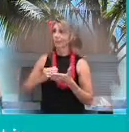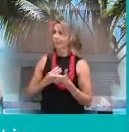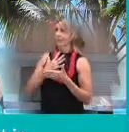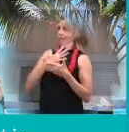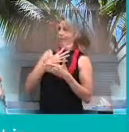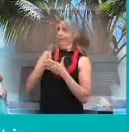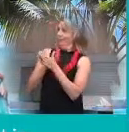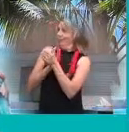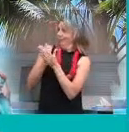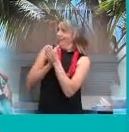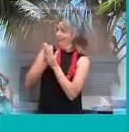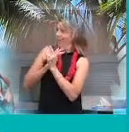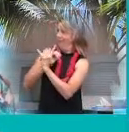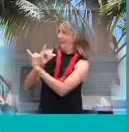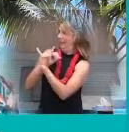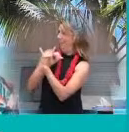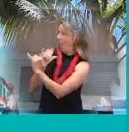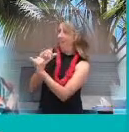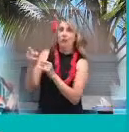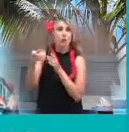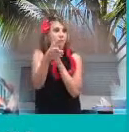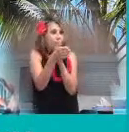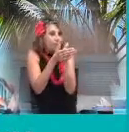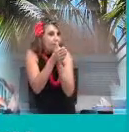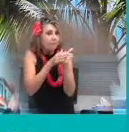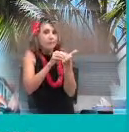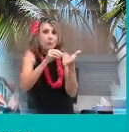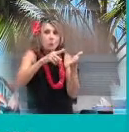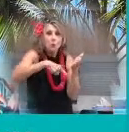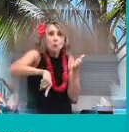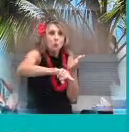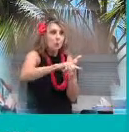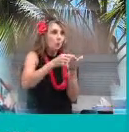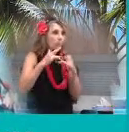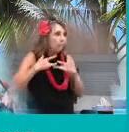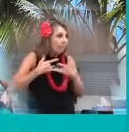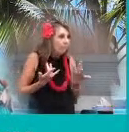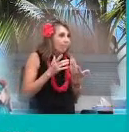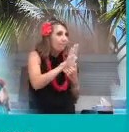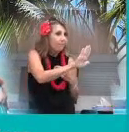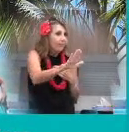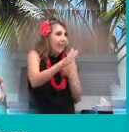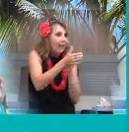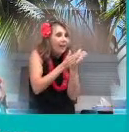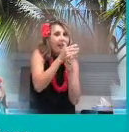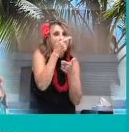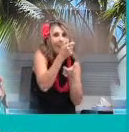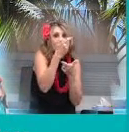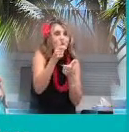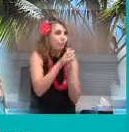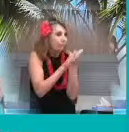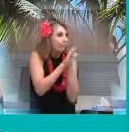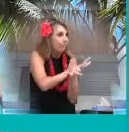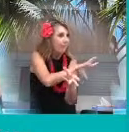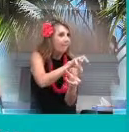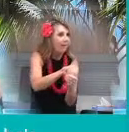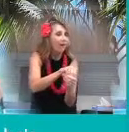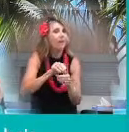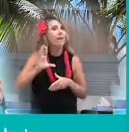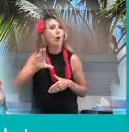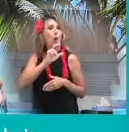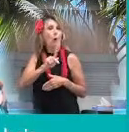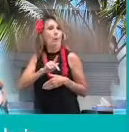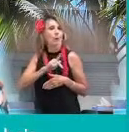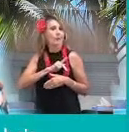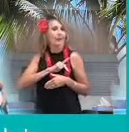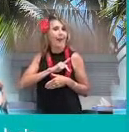keen interest in everything with her students and in all of their interests. She has a very upbeat personality that brings